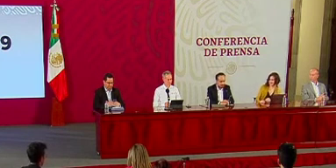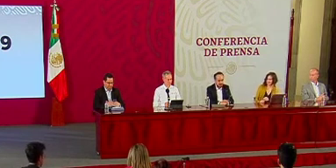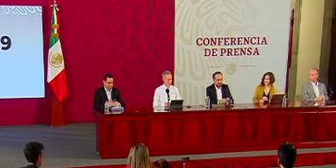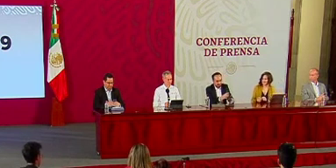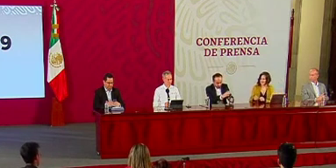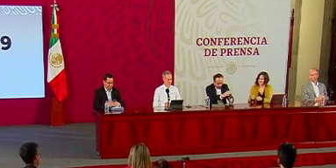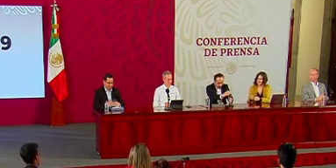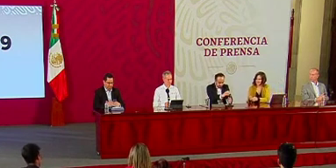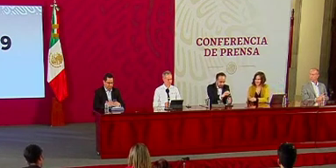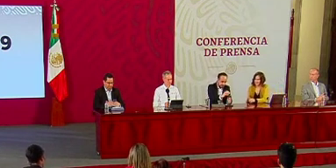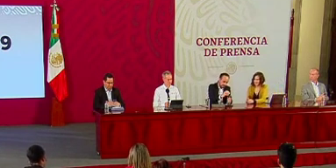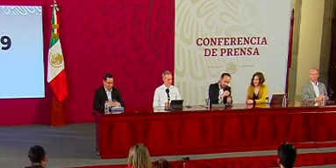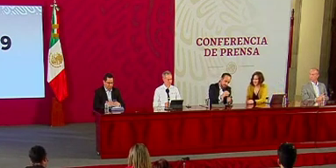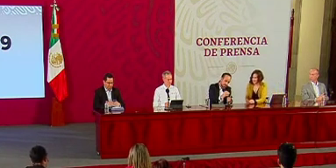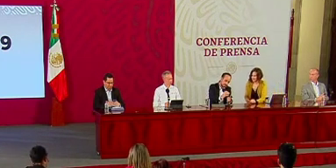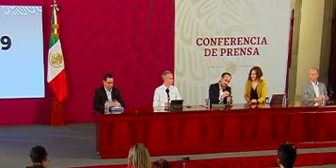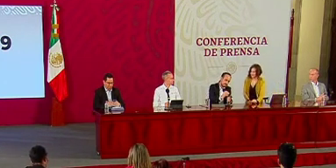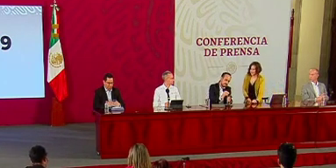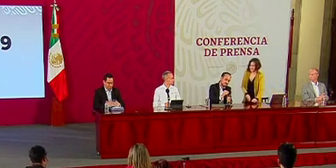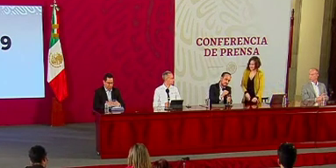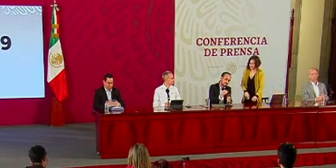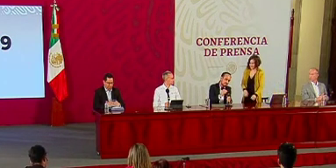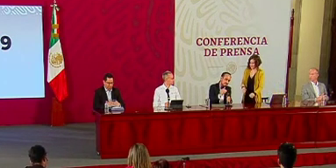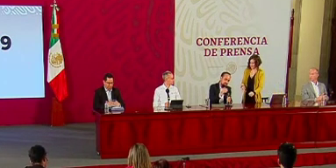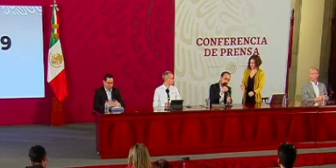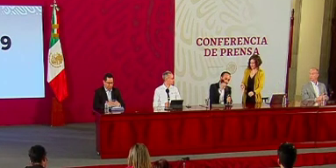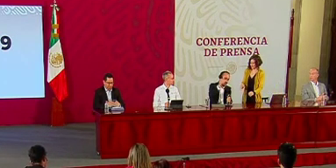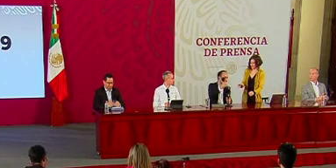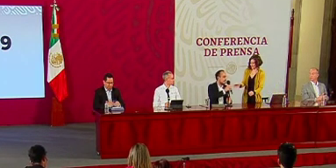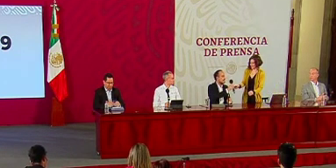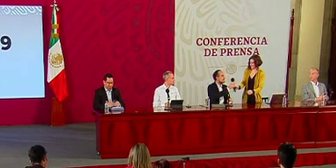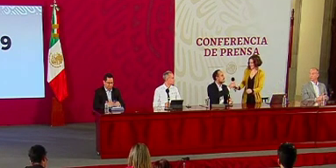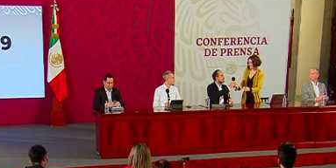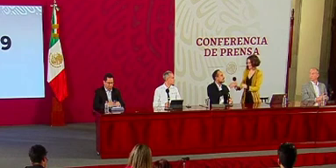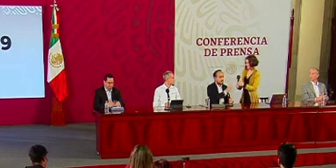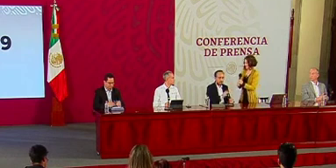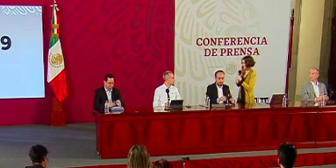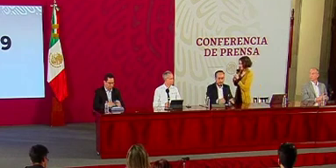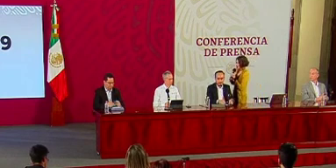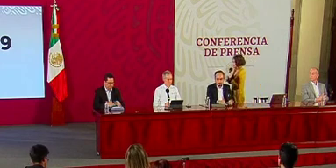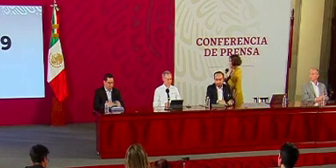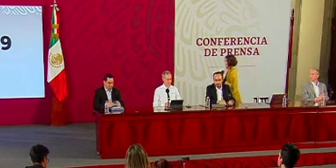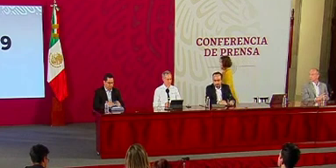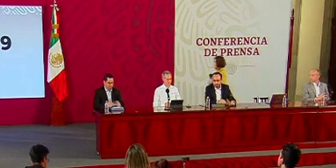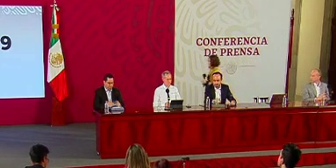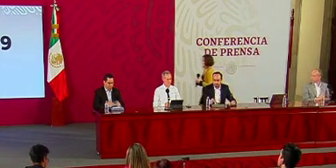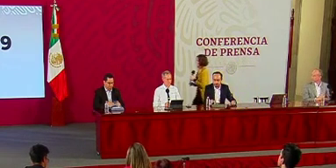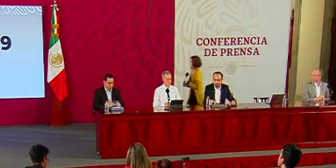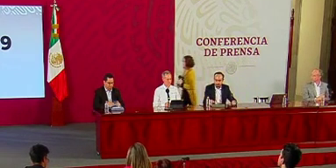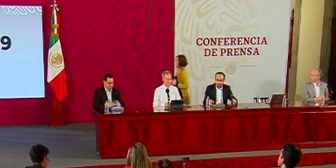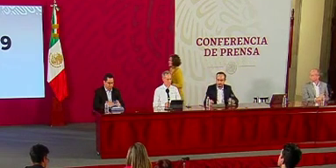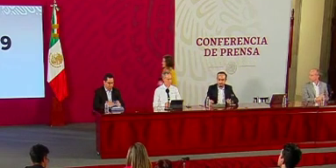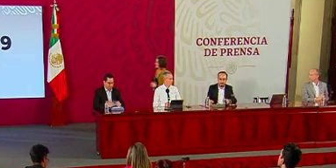afraid because we will overcome this together. Thank you. Now, doctor, you have the floor.